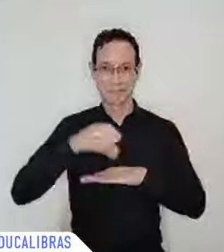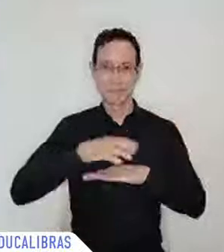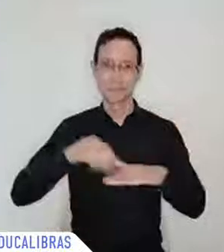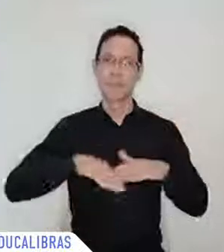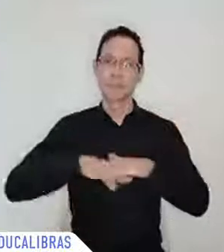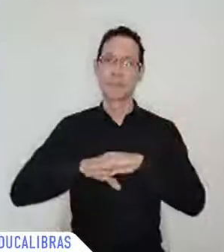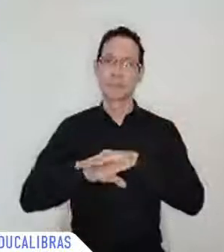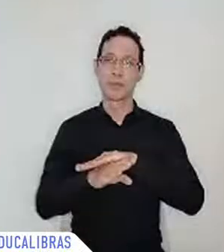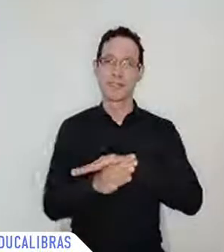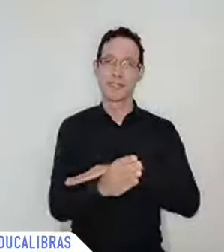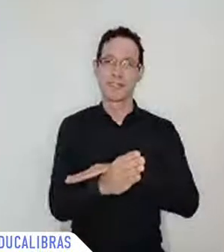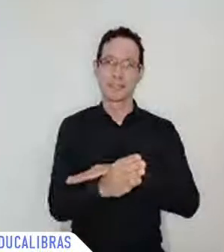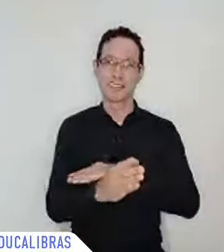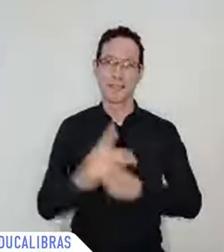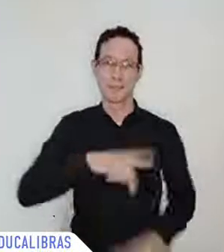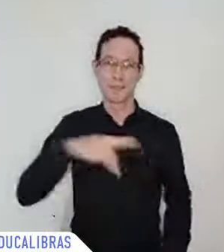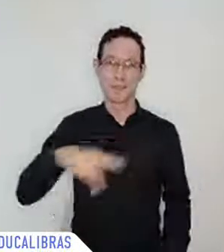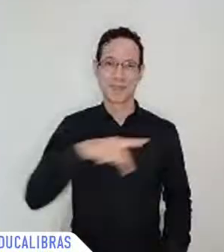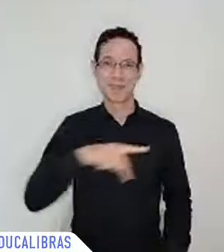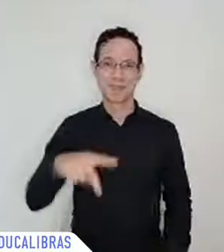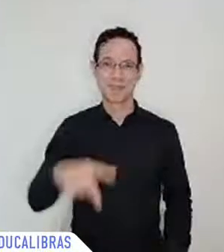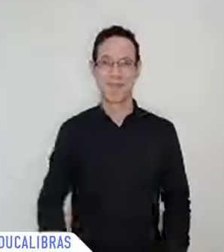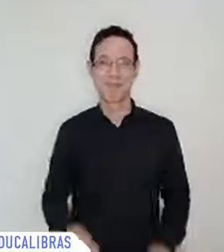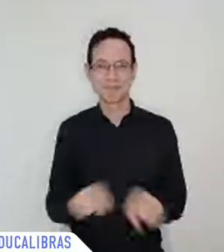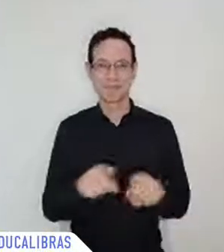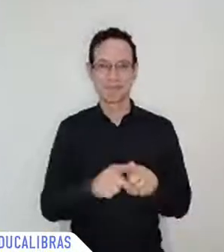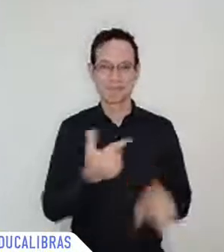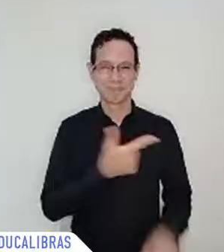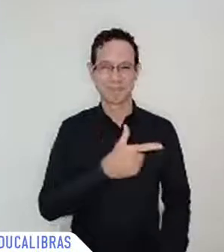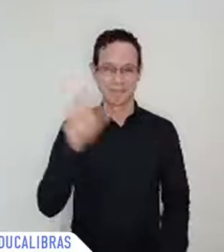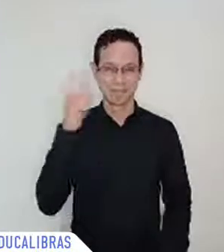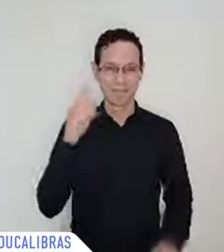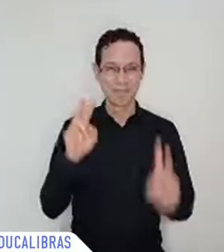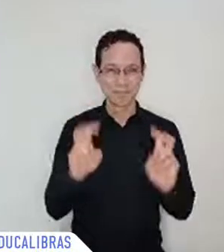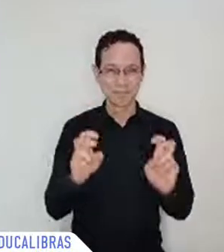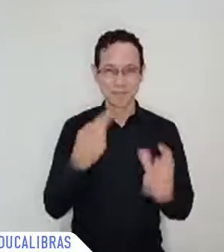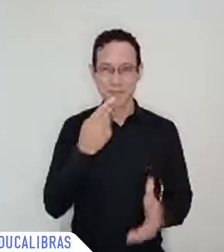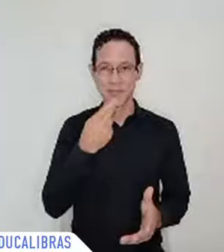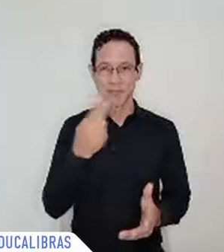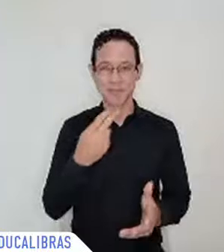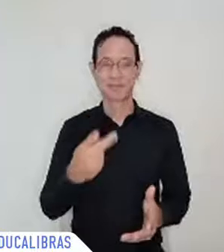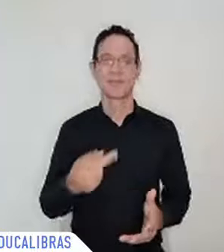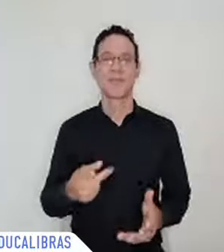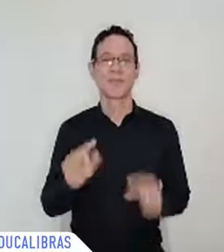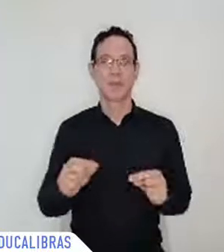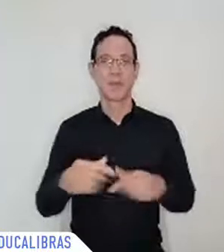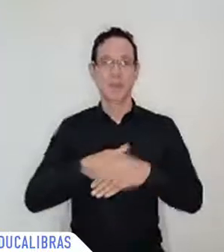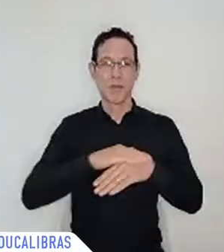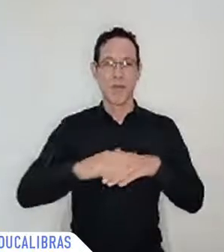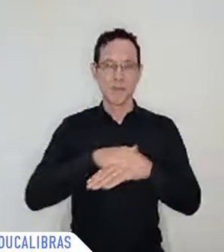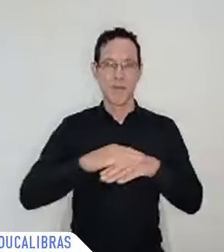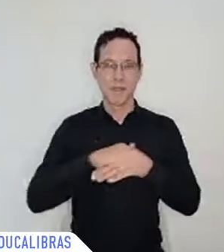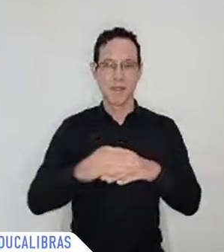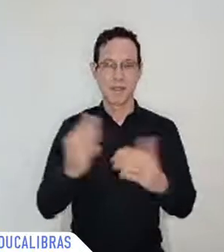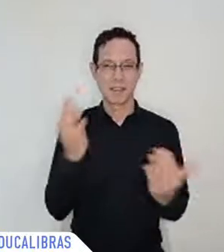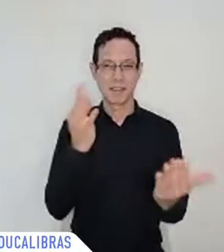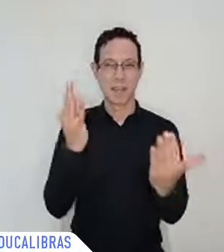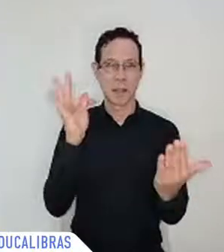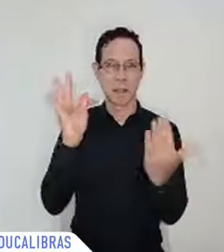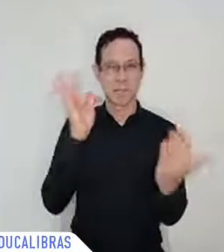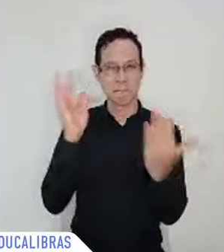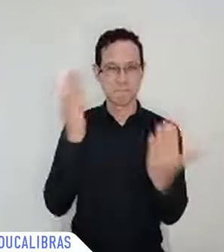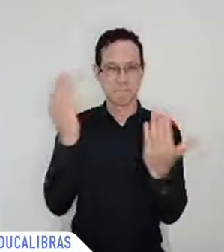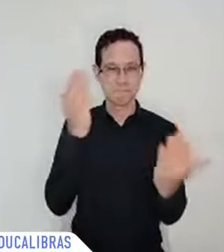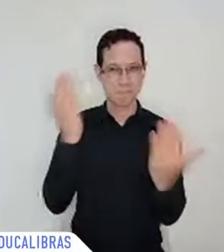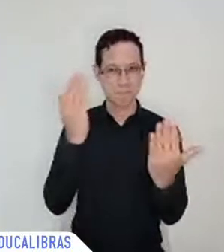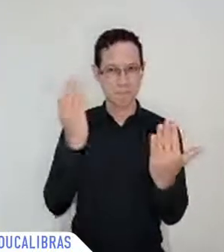Freixo. You have recommended so many books. I introduced you as a professor, and that is very